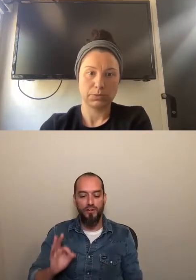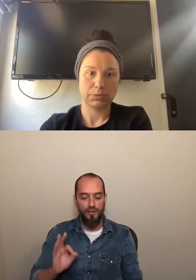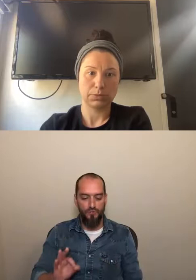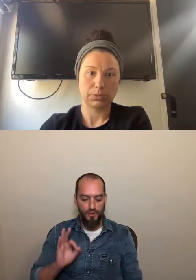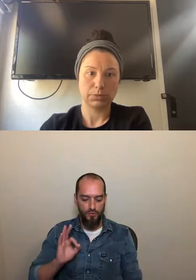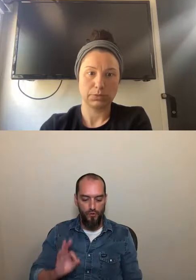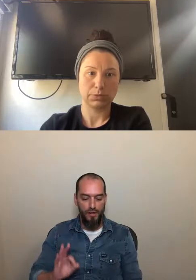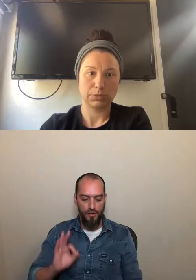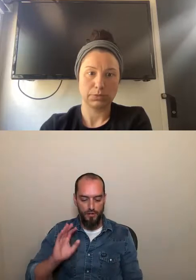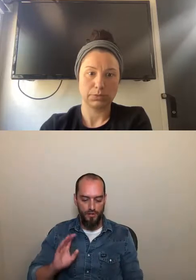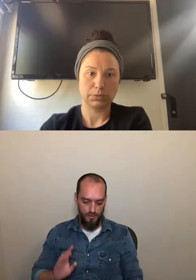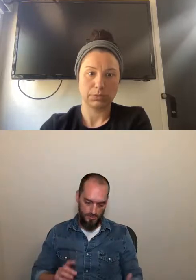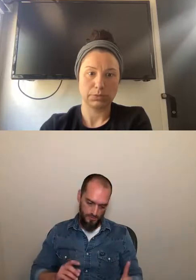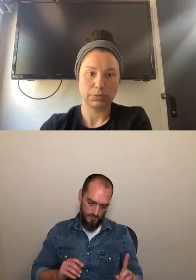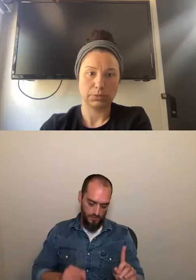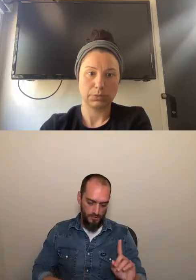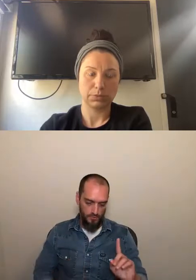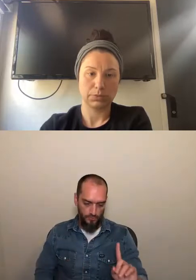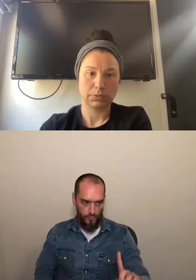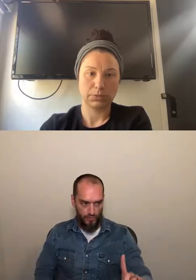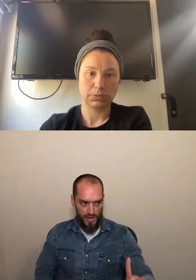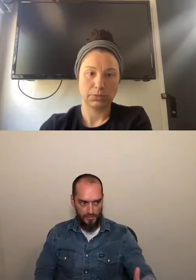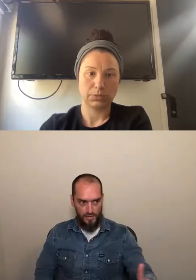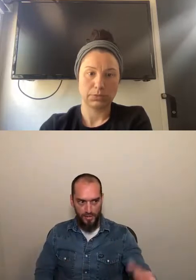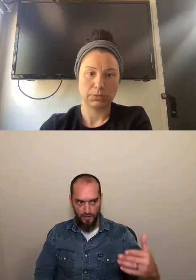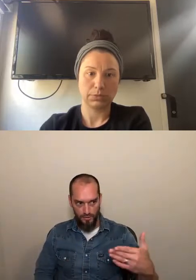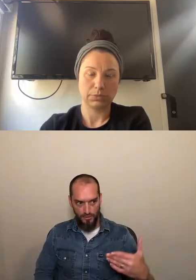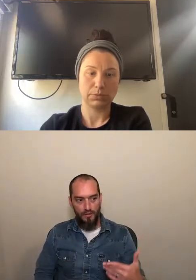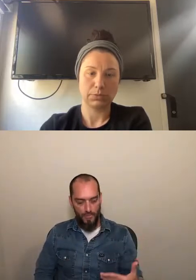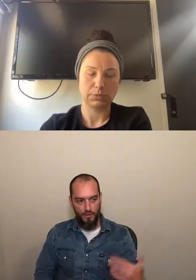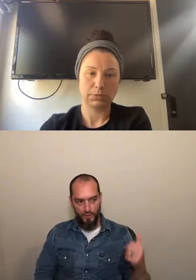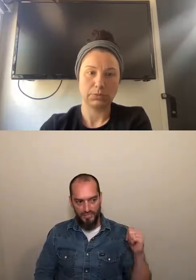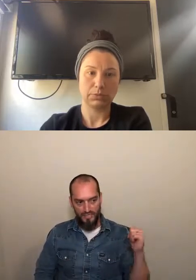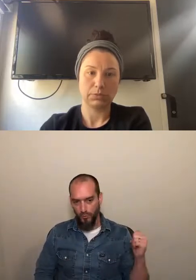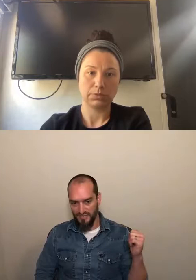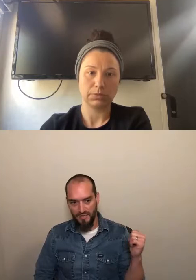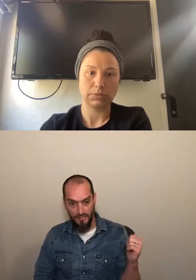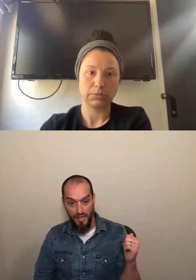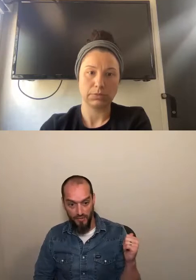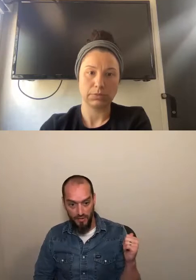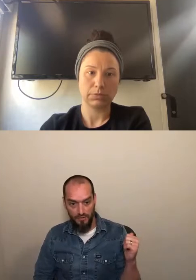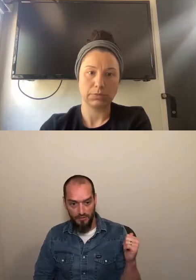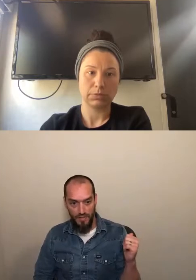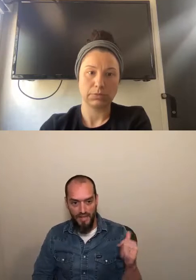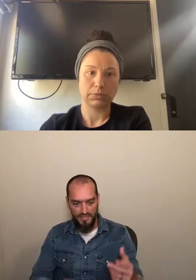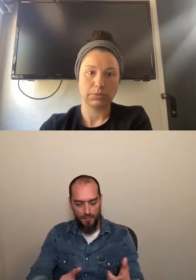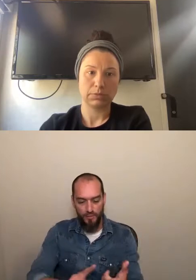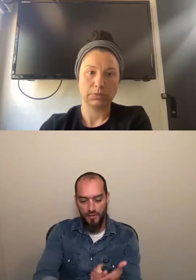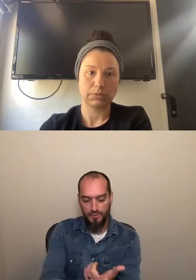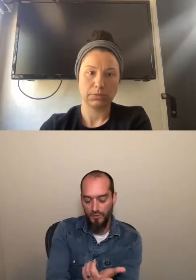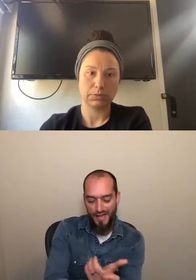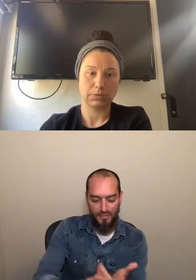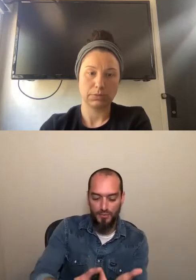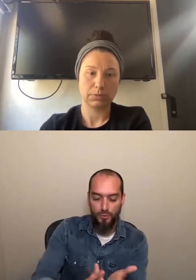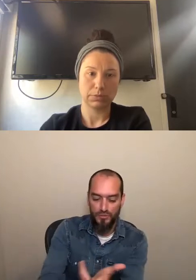very, very, very rare for the outside air to exceed what is inside of a house, except when it